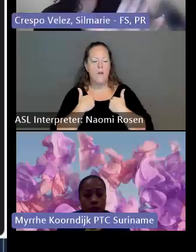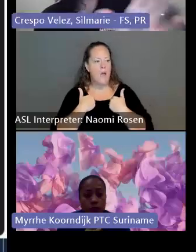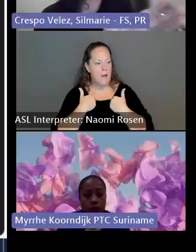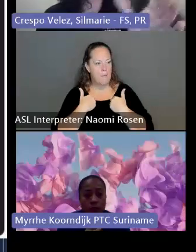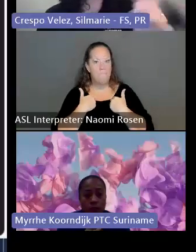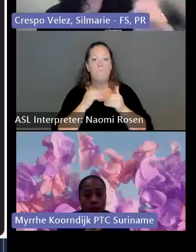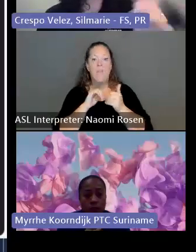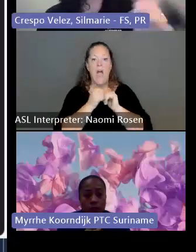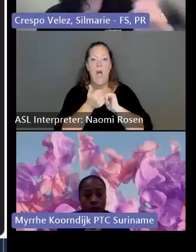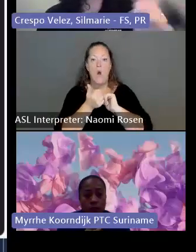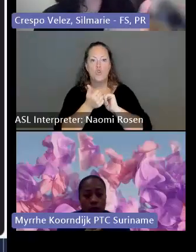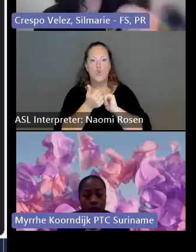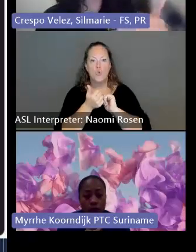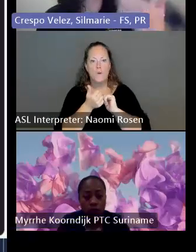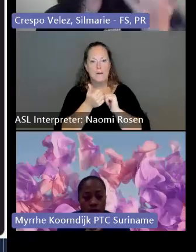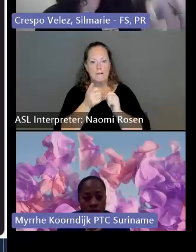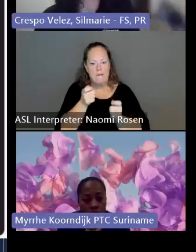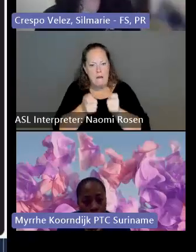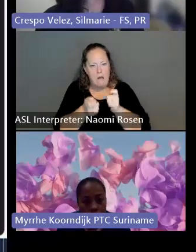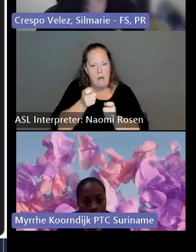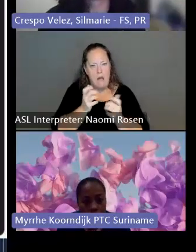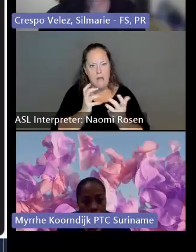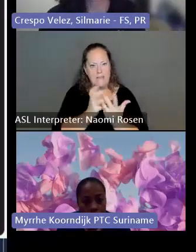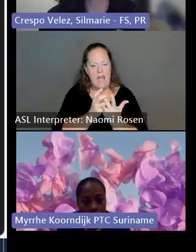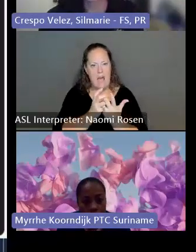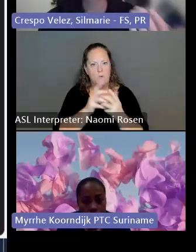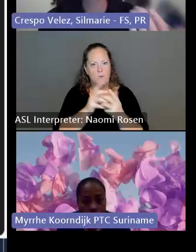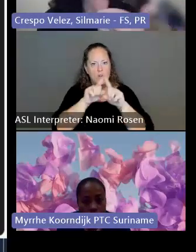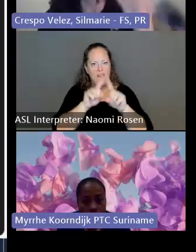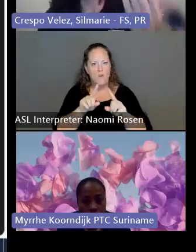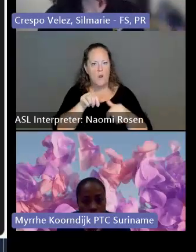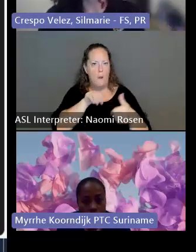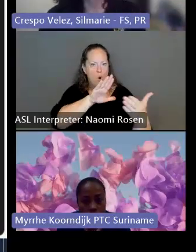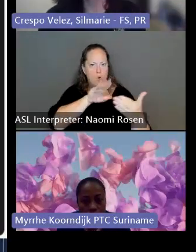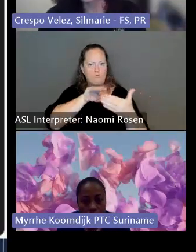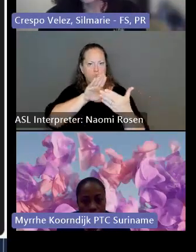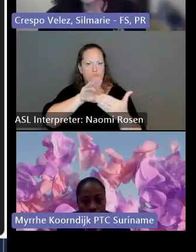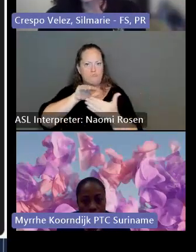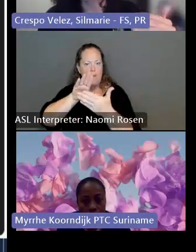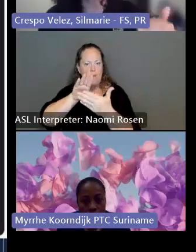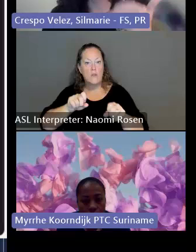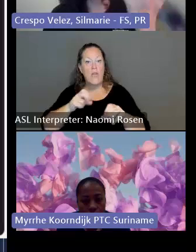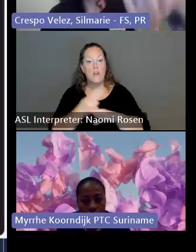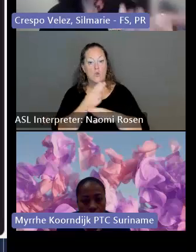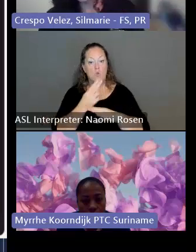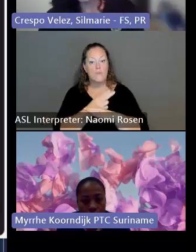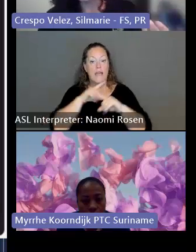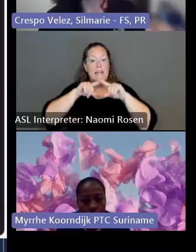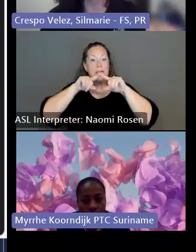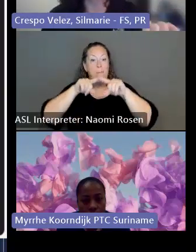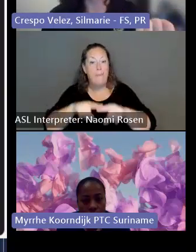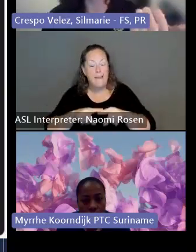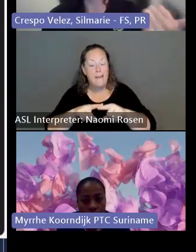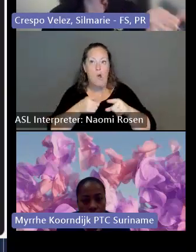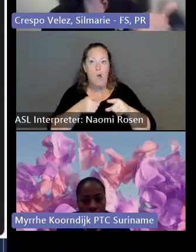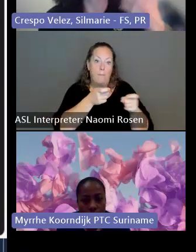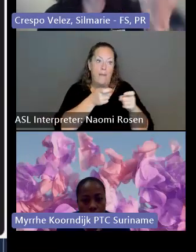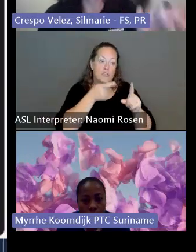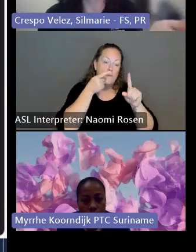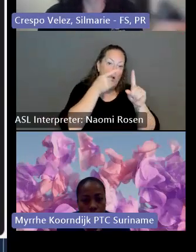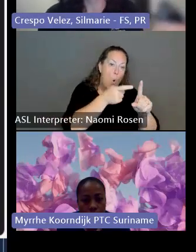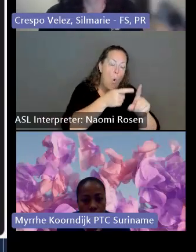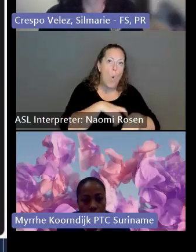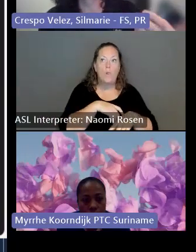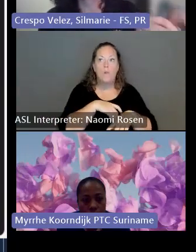how to adapt or different type of practices that can be used depending on the management goal, depending on the